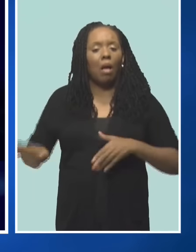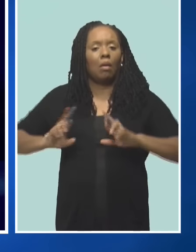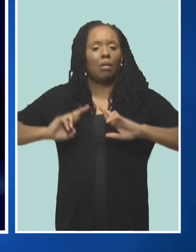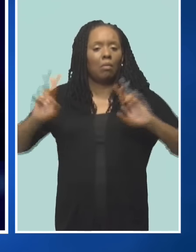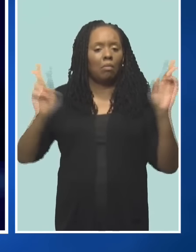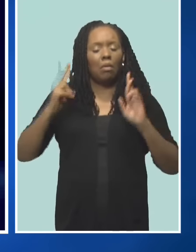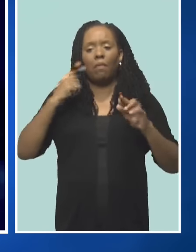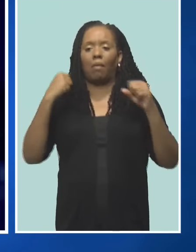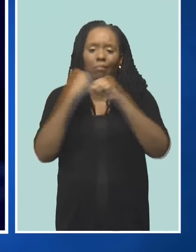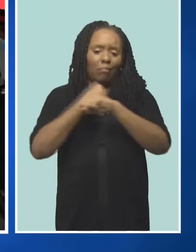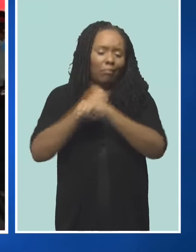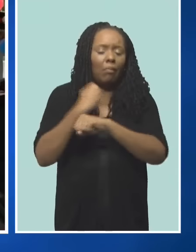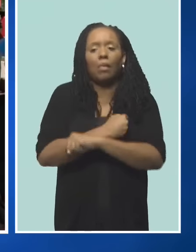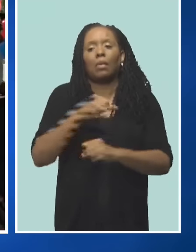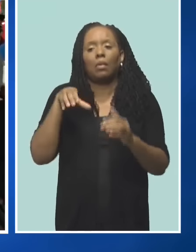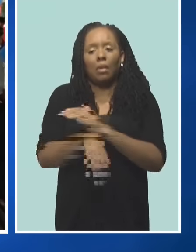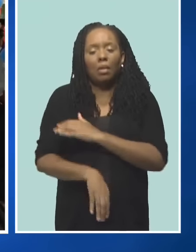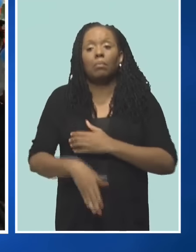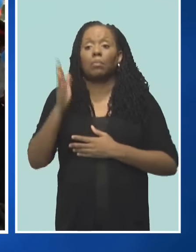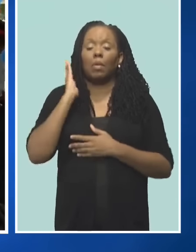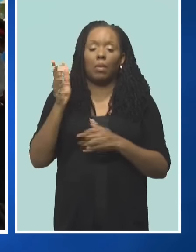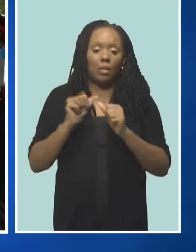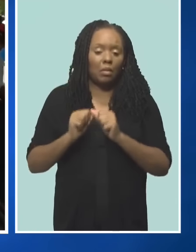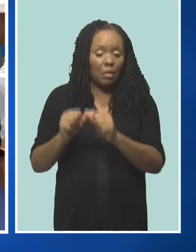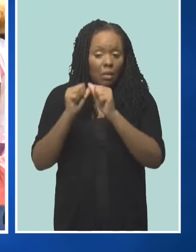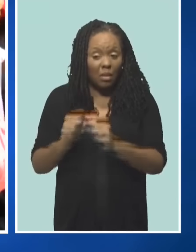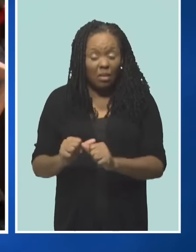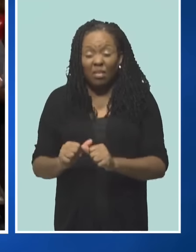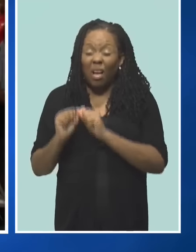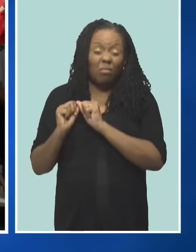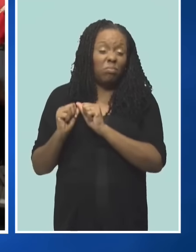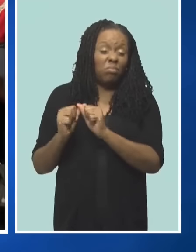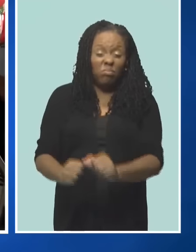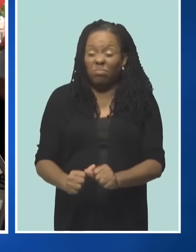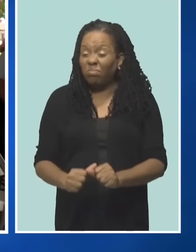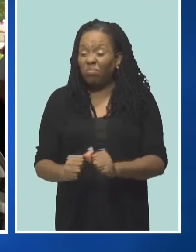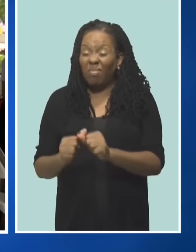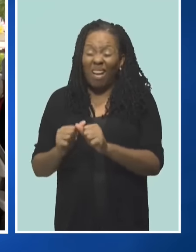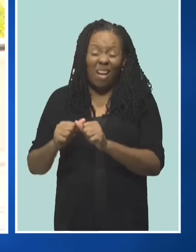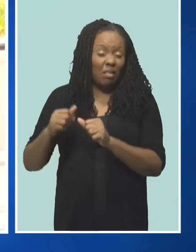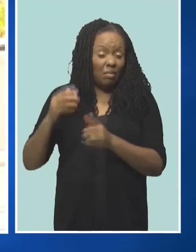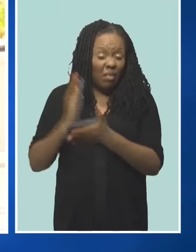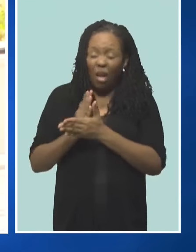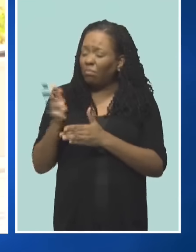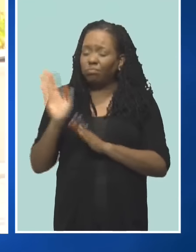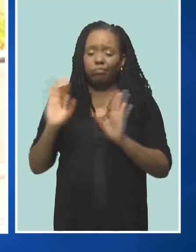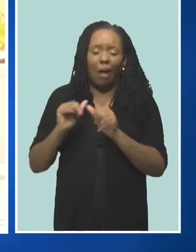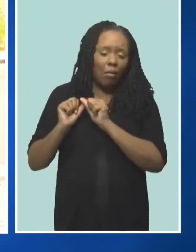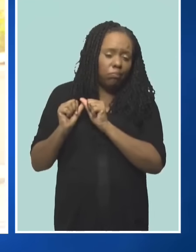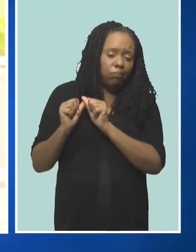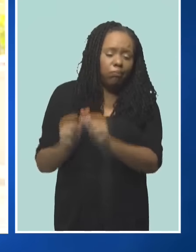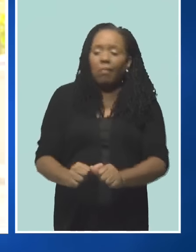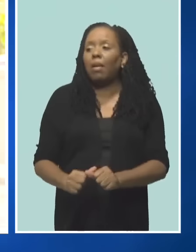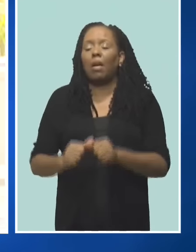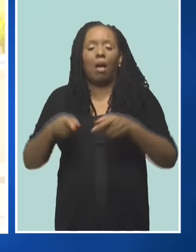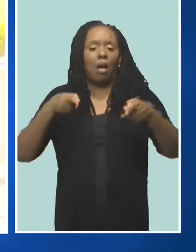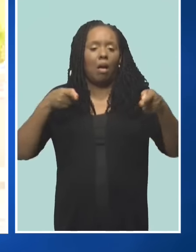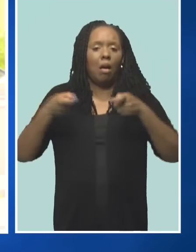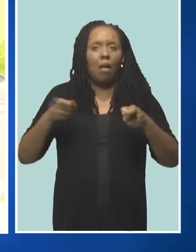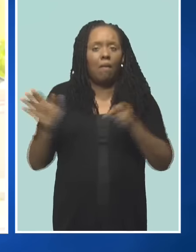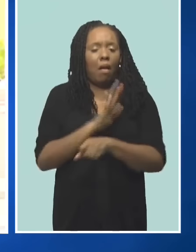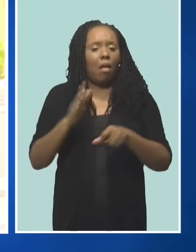fight. So we will continue, and we will not stop until we deal with the situation and bring it fully under